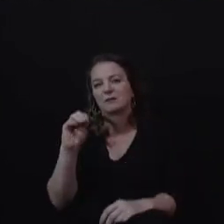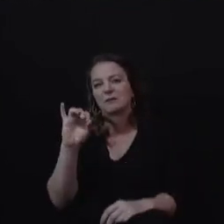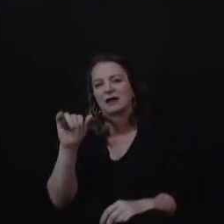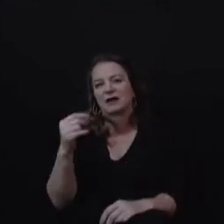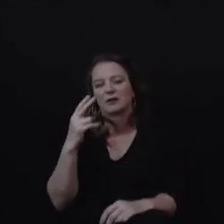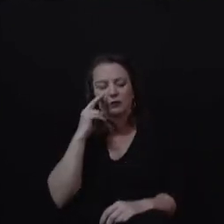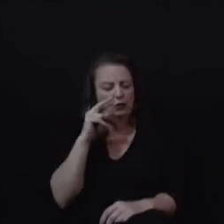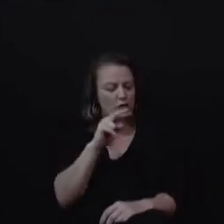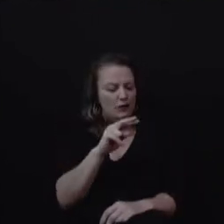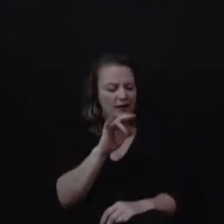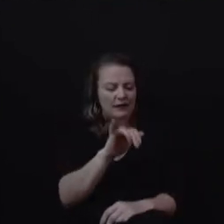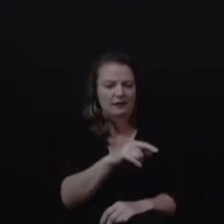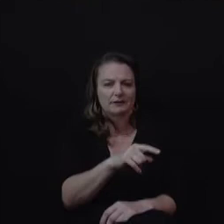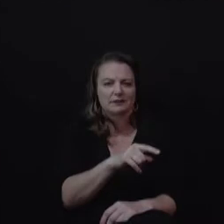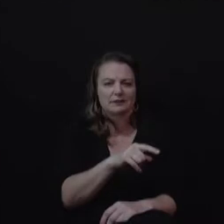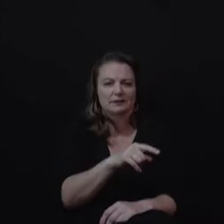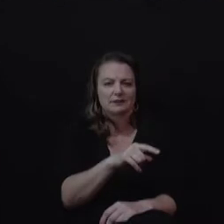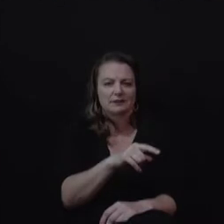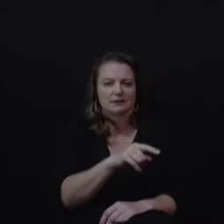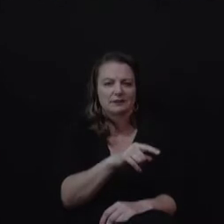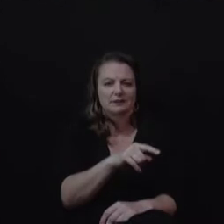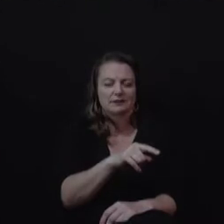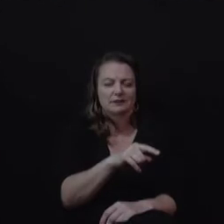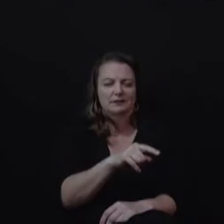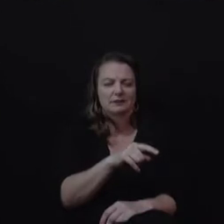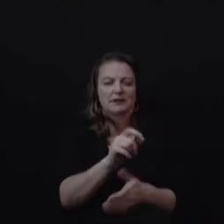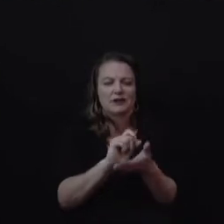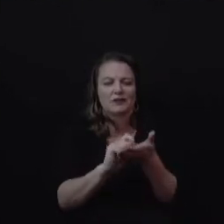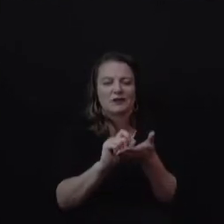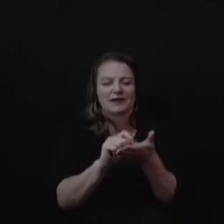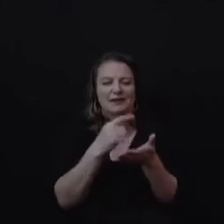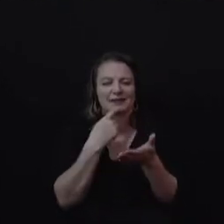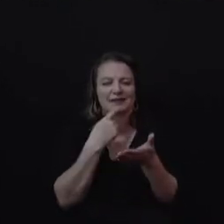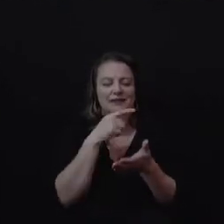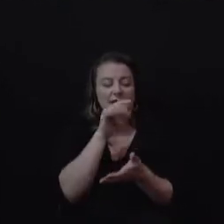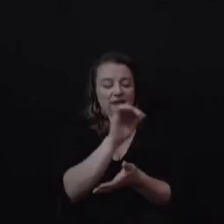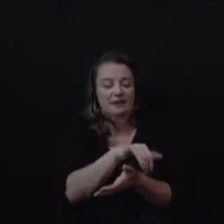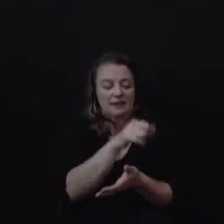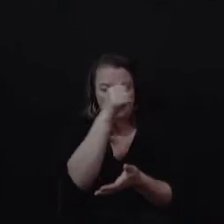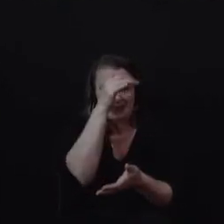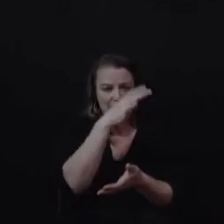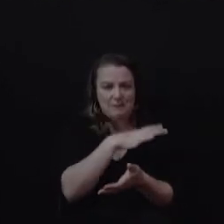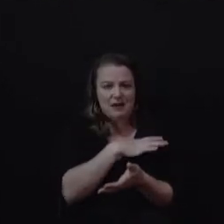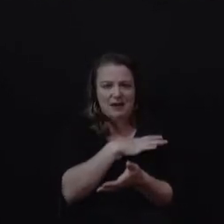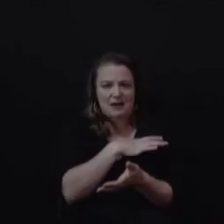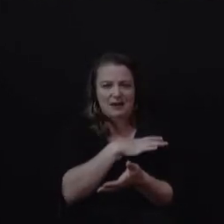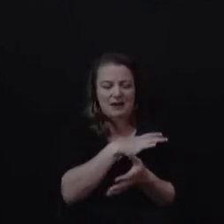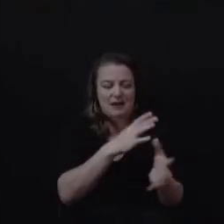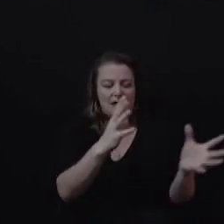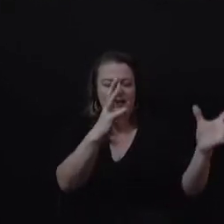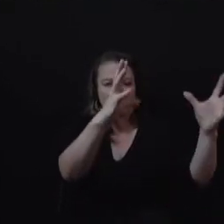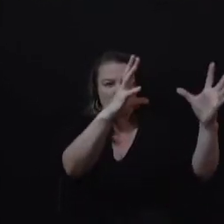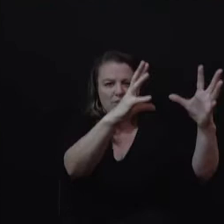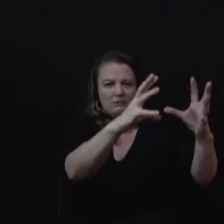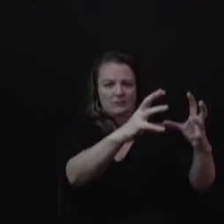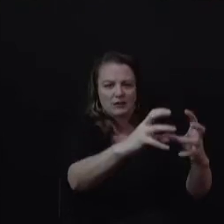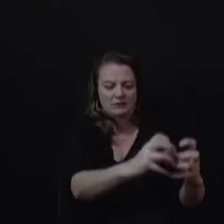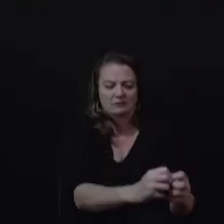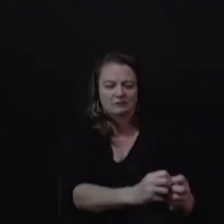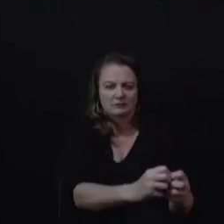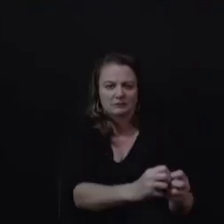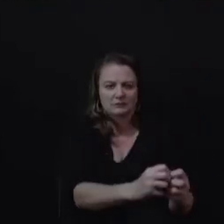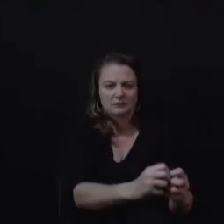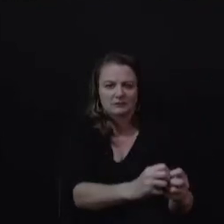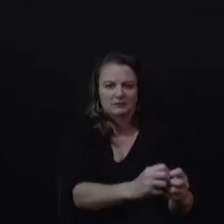the potter, he writes and says that the potter brought the clay back down to formless